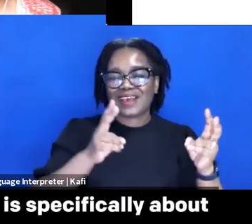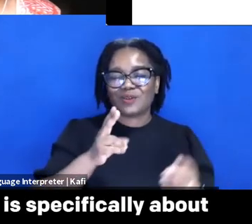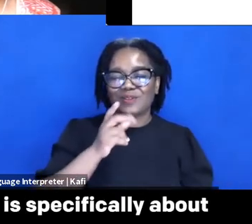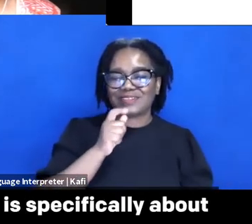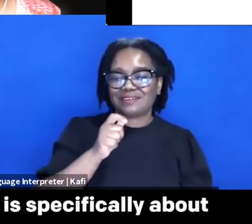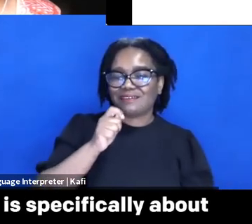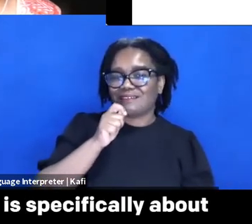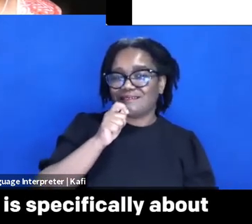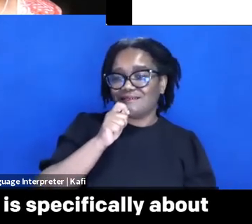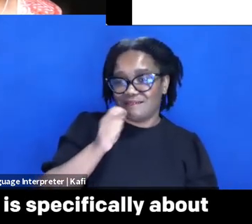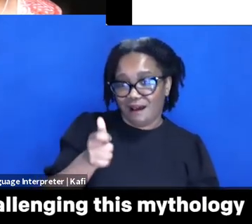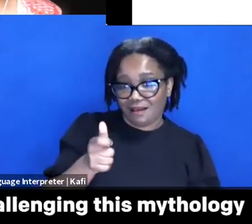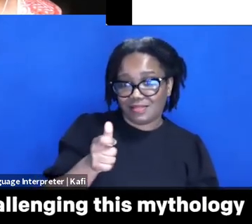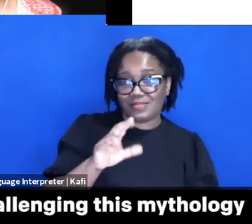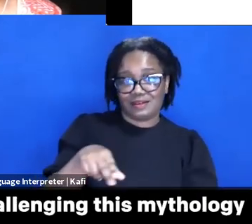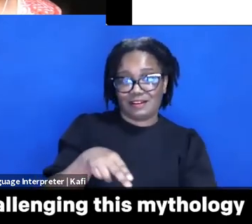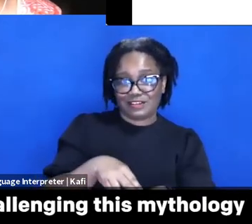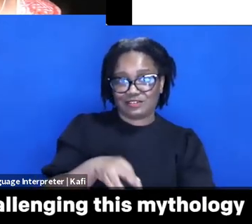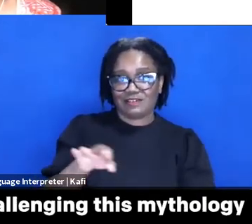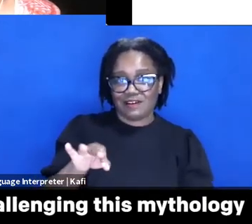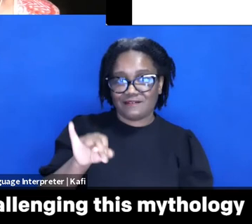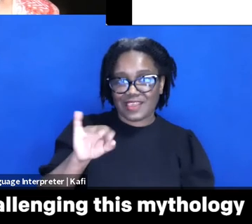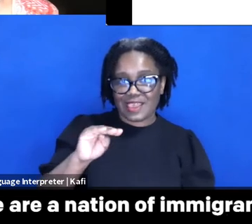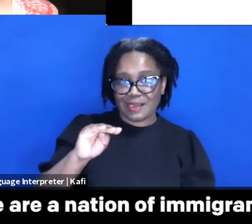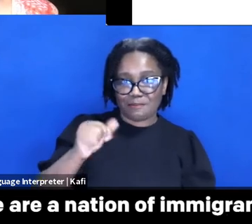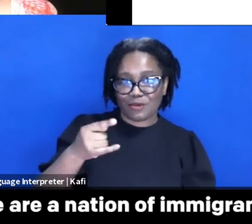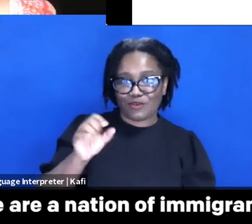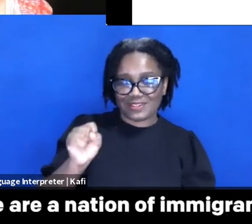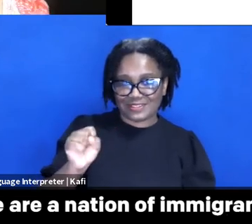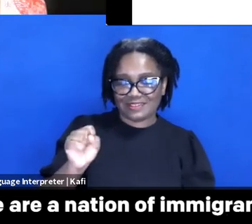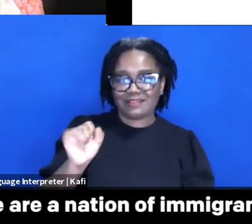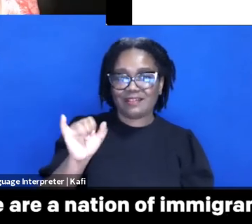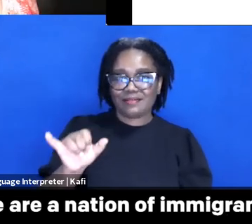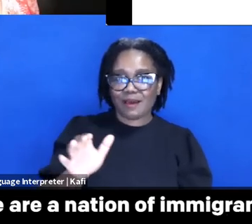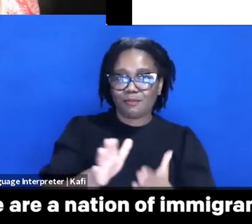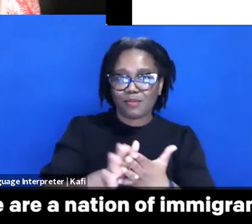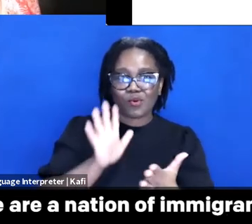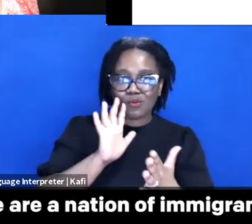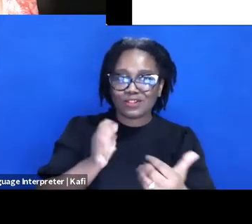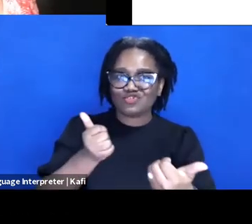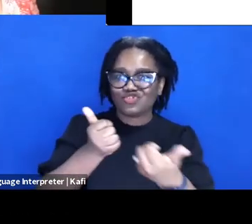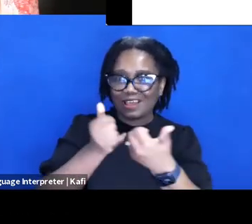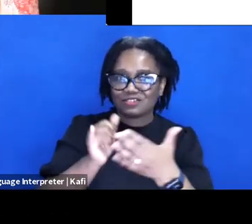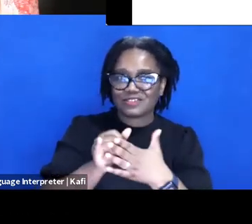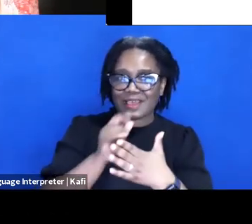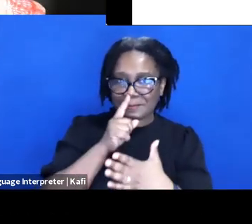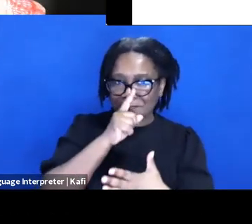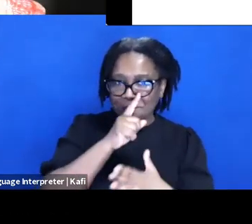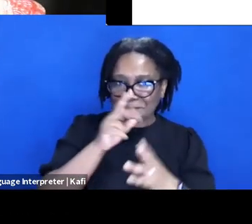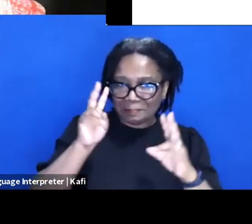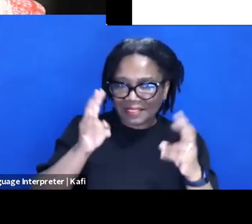specifically about challenging this mythology that we are a nation of immigrants.